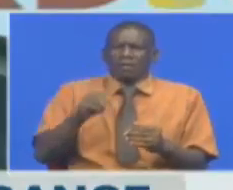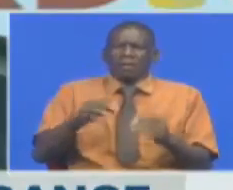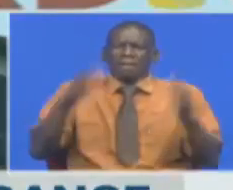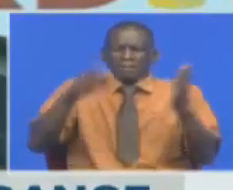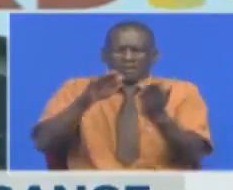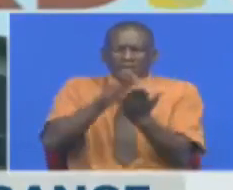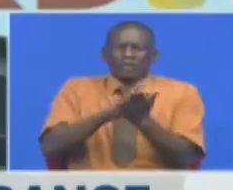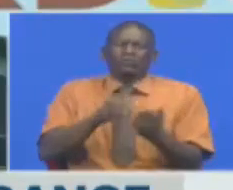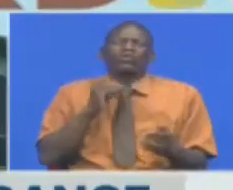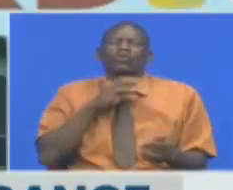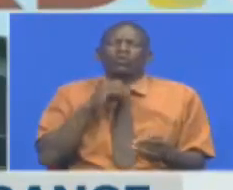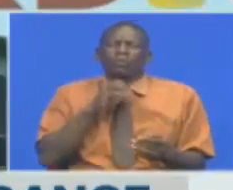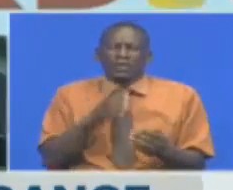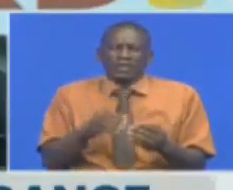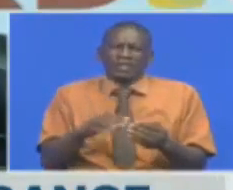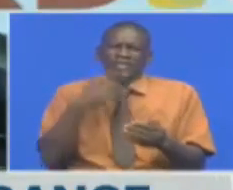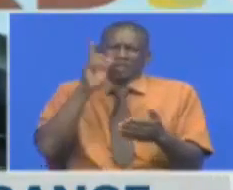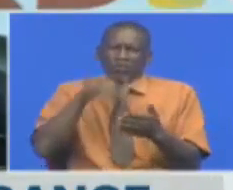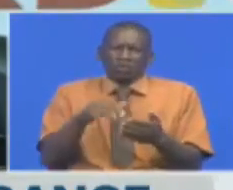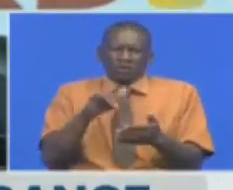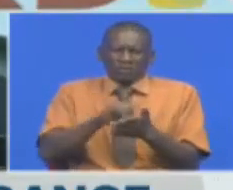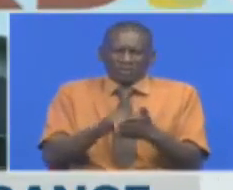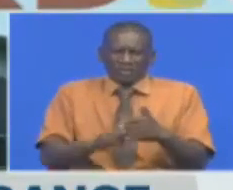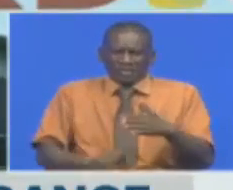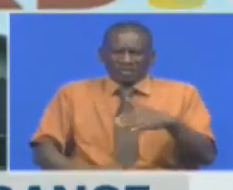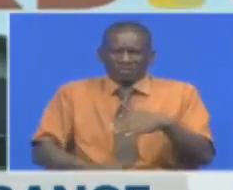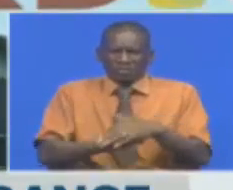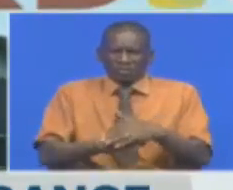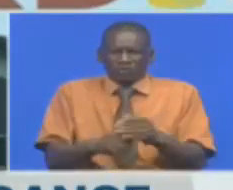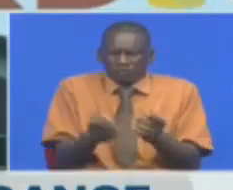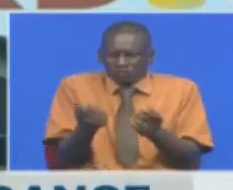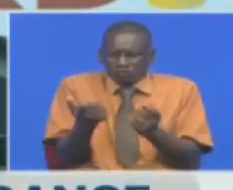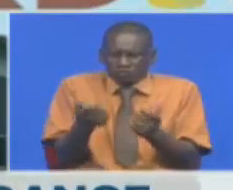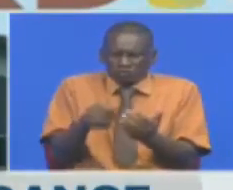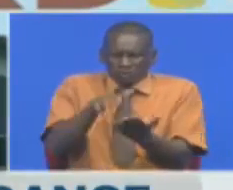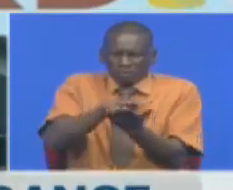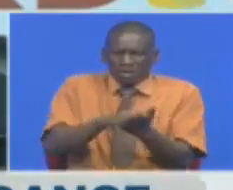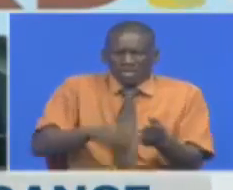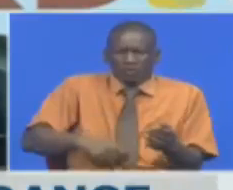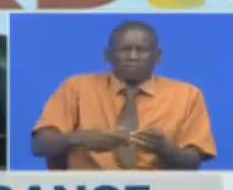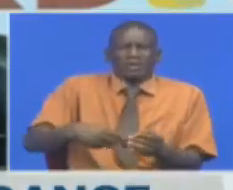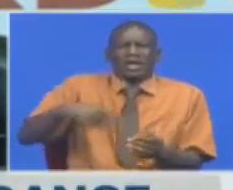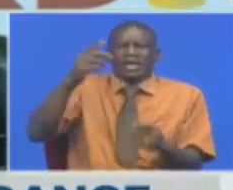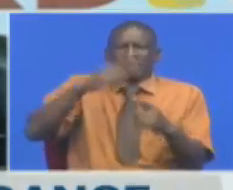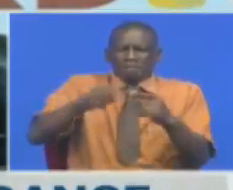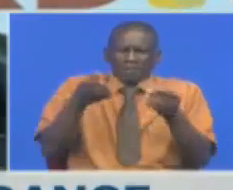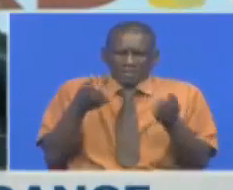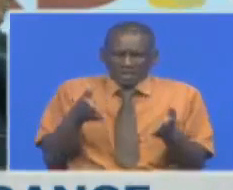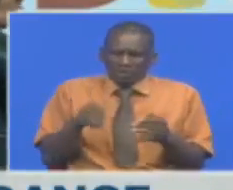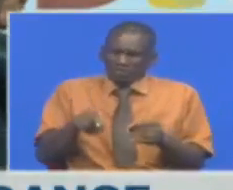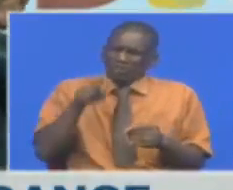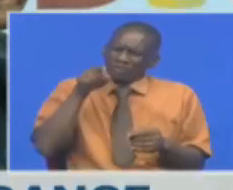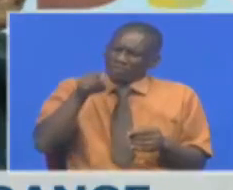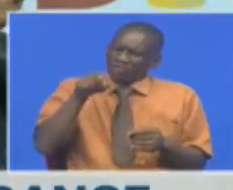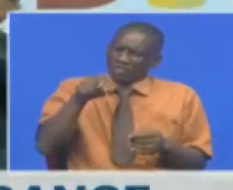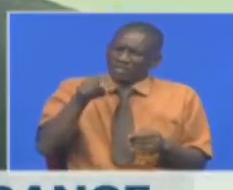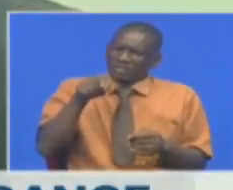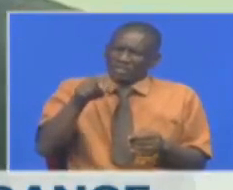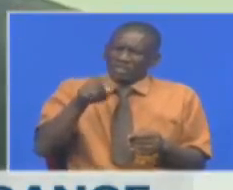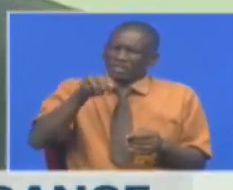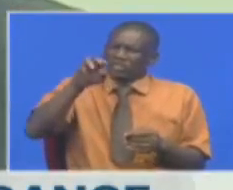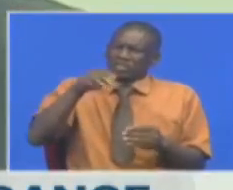saying that they are kind of subsidizing for the smaller banks because they are paying higher. But now this